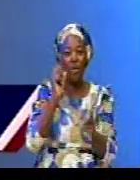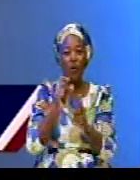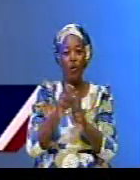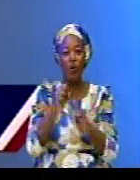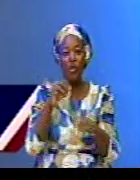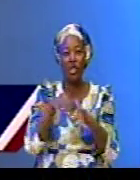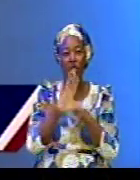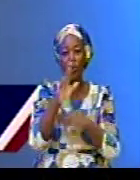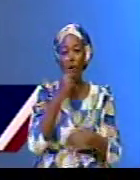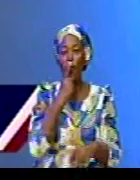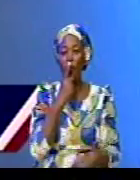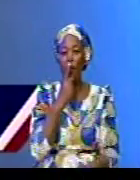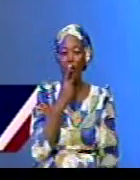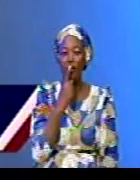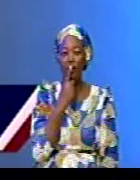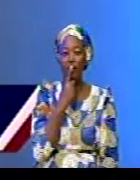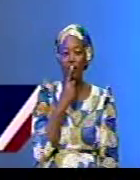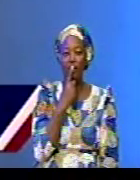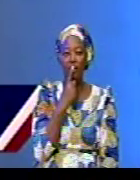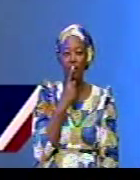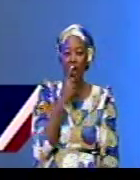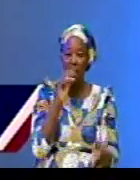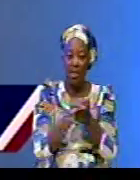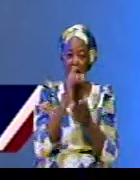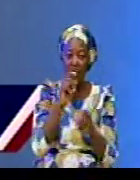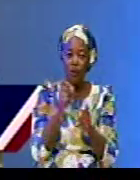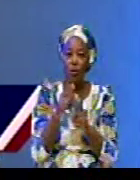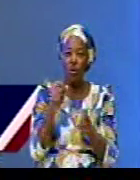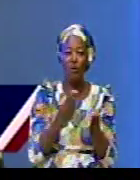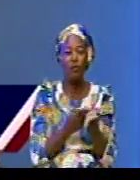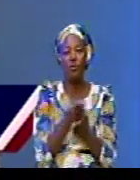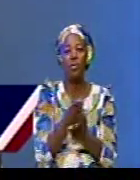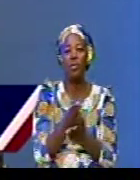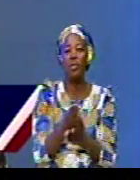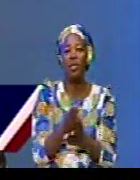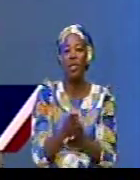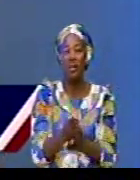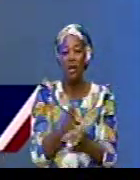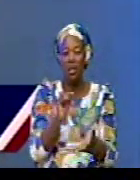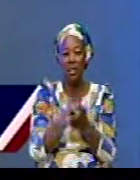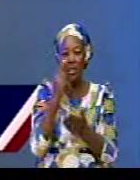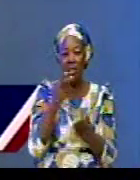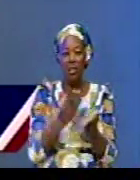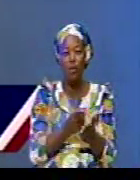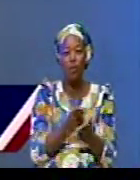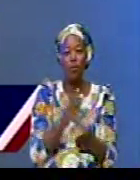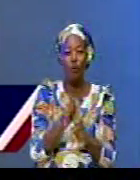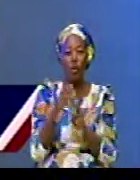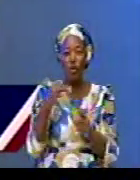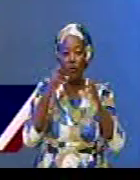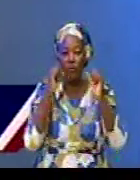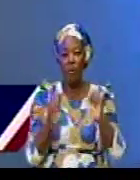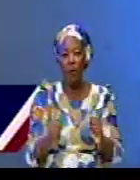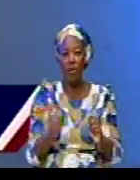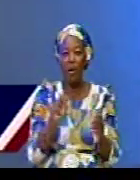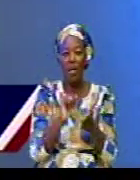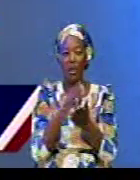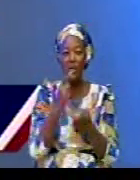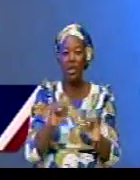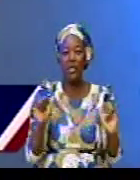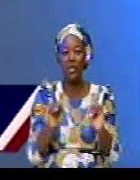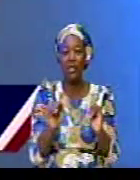behold, I have put my words in thy mouth. That's the word of truth. That's